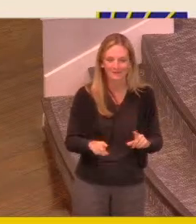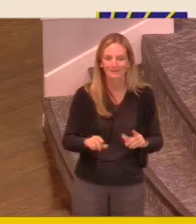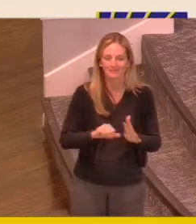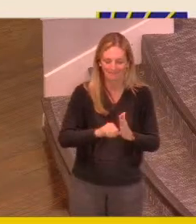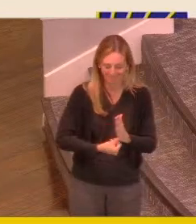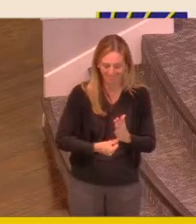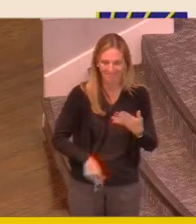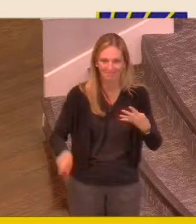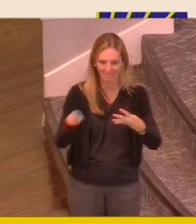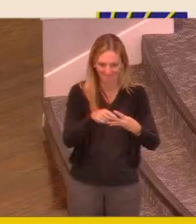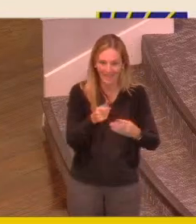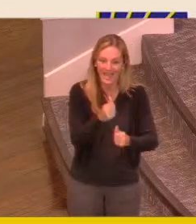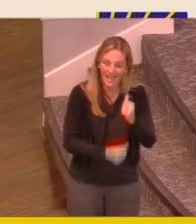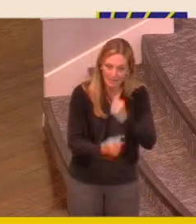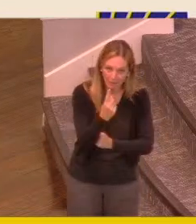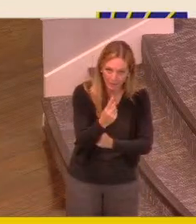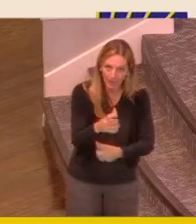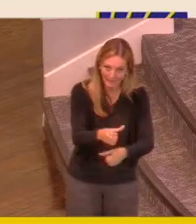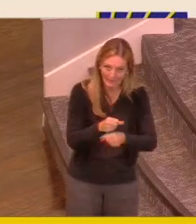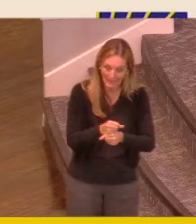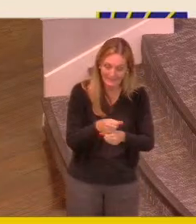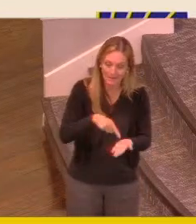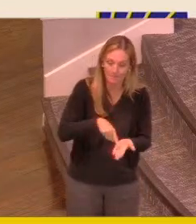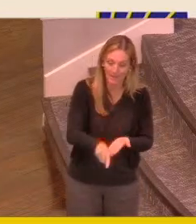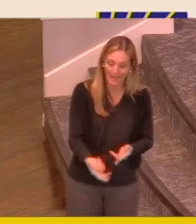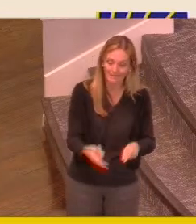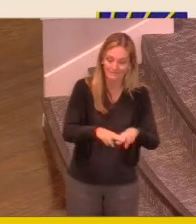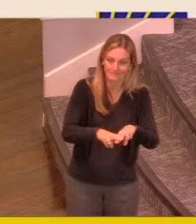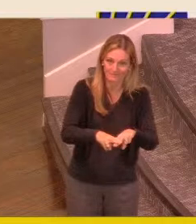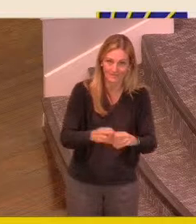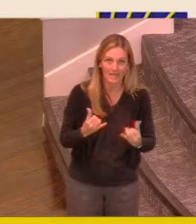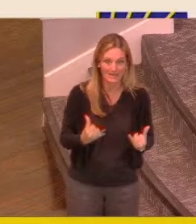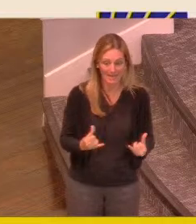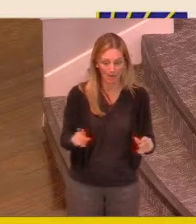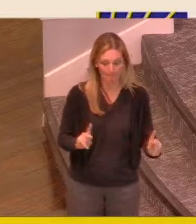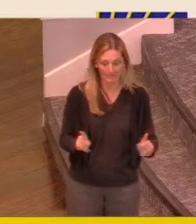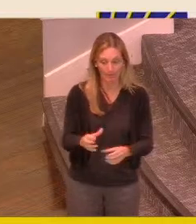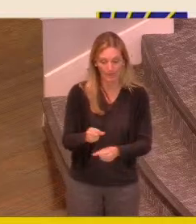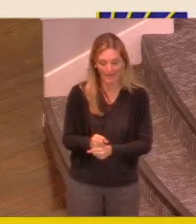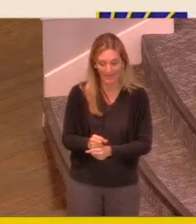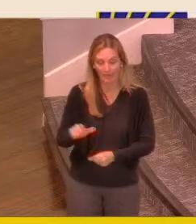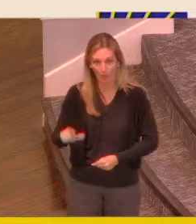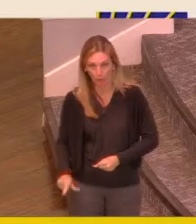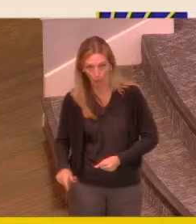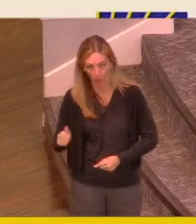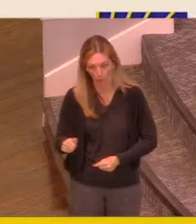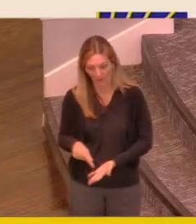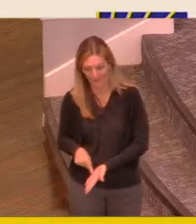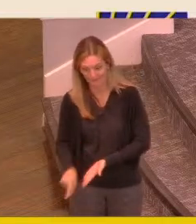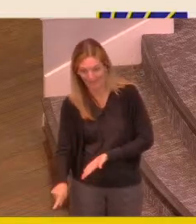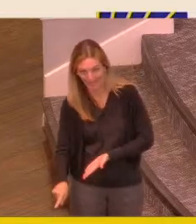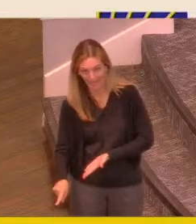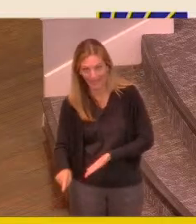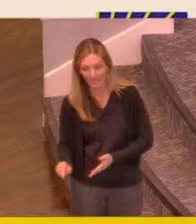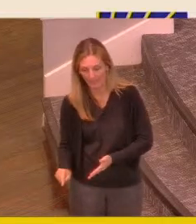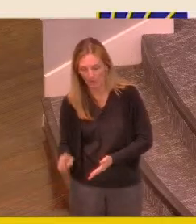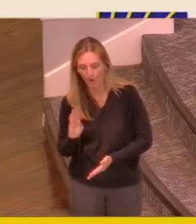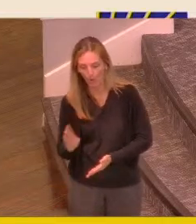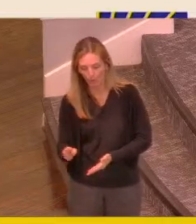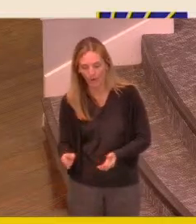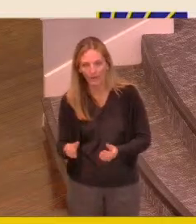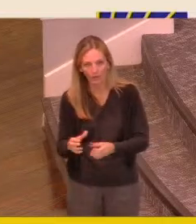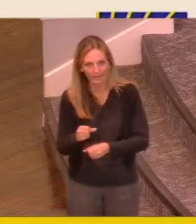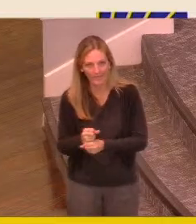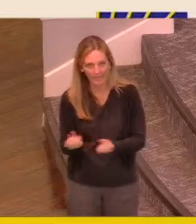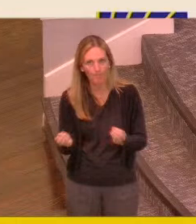increase. Those who are receiving the lowest hourly wage are receiving the largest percentage increase. In